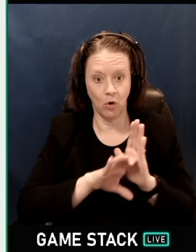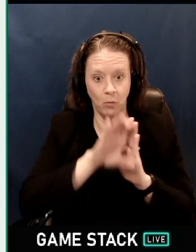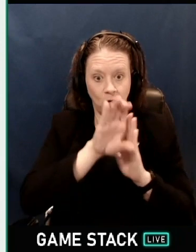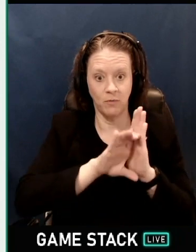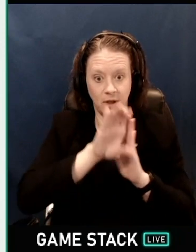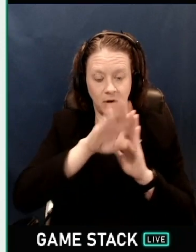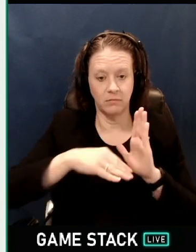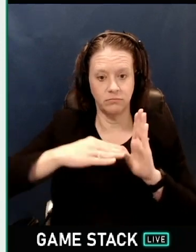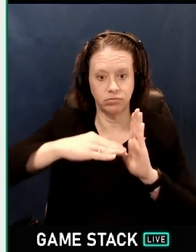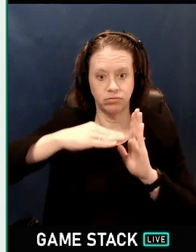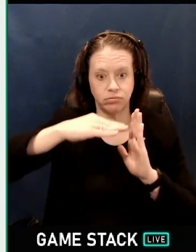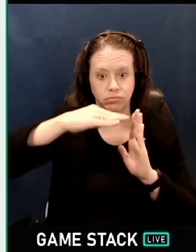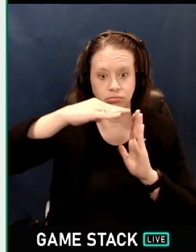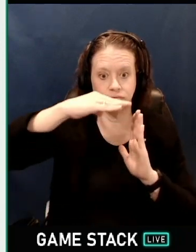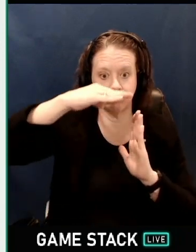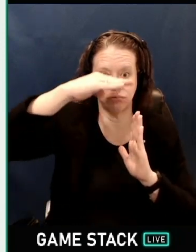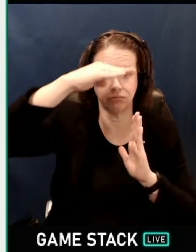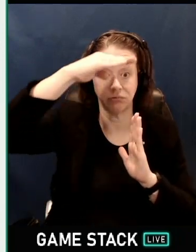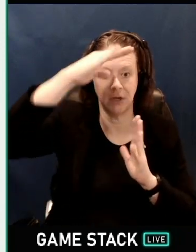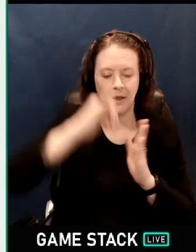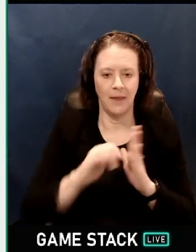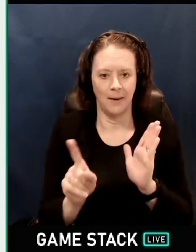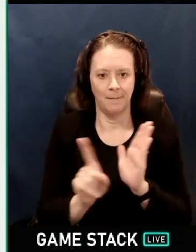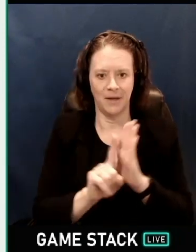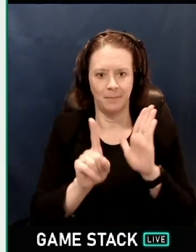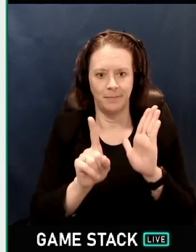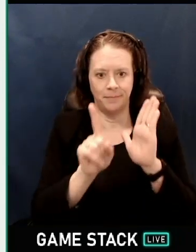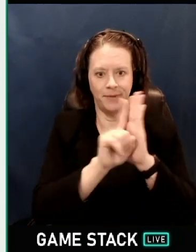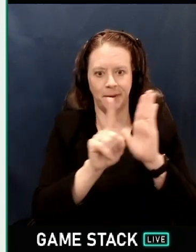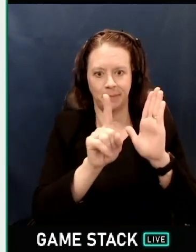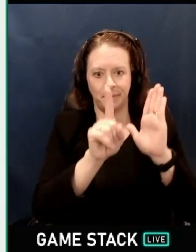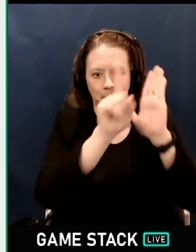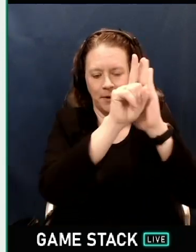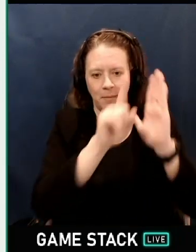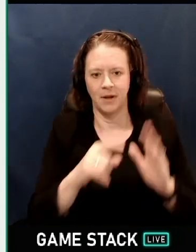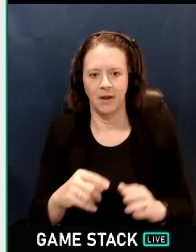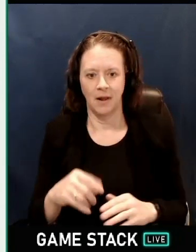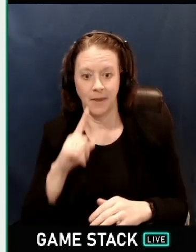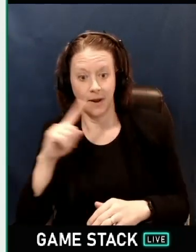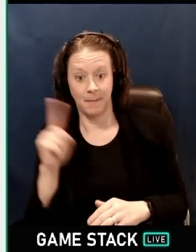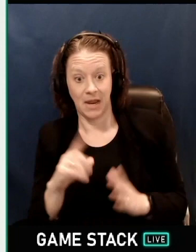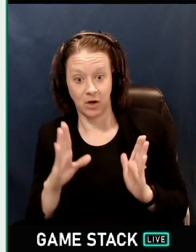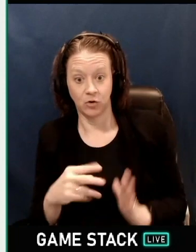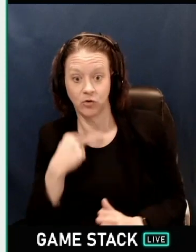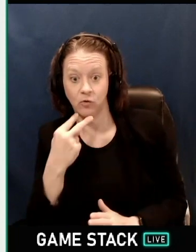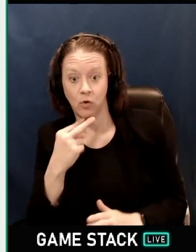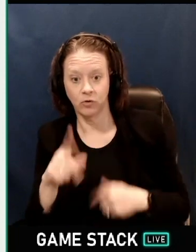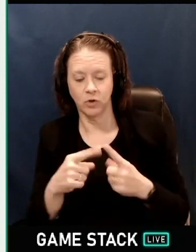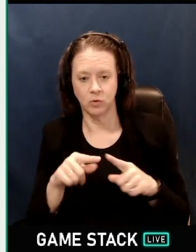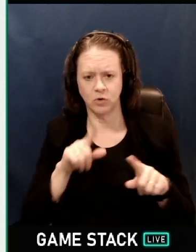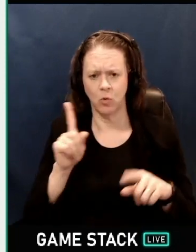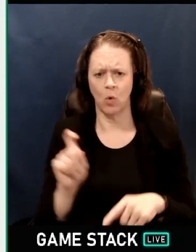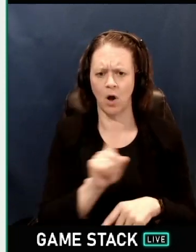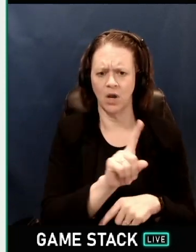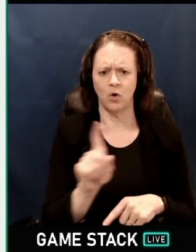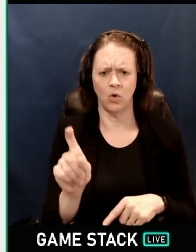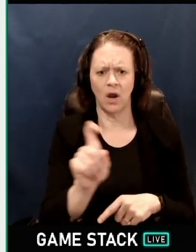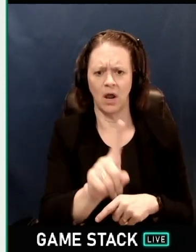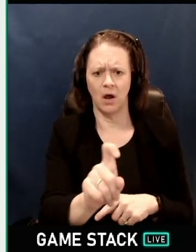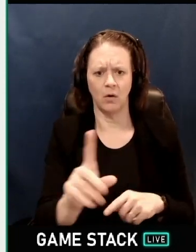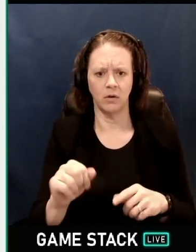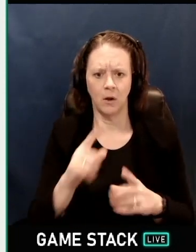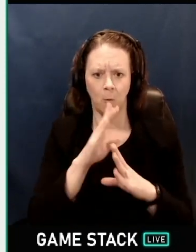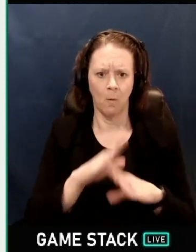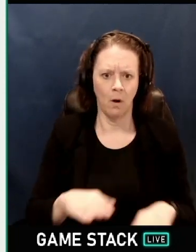the beeps that were happening, the voice of the commander as she was walking around, and you as the